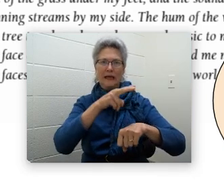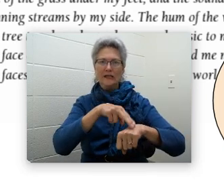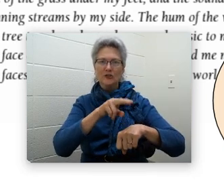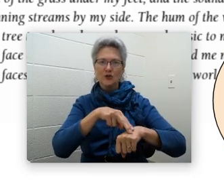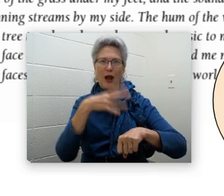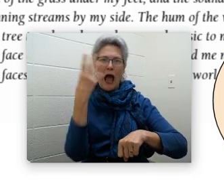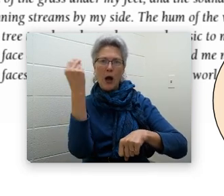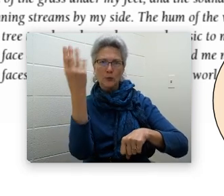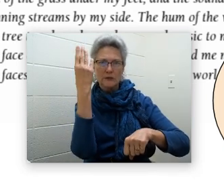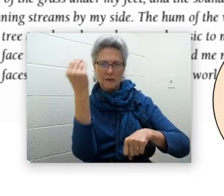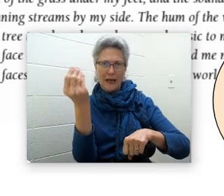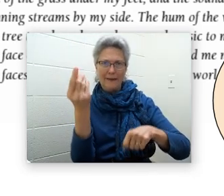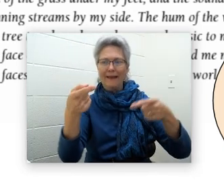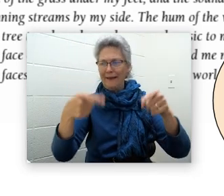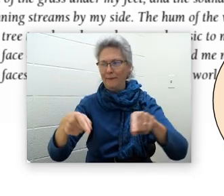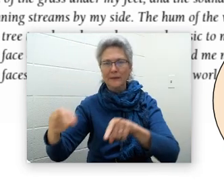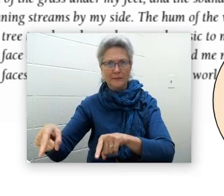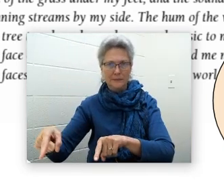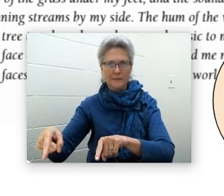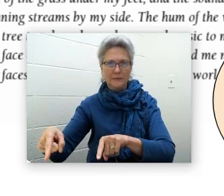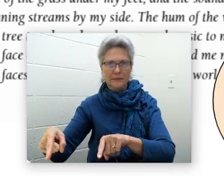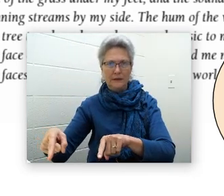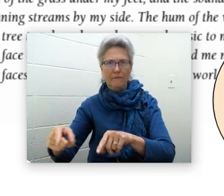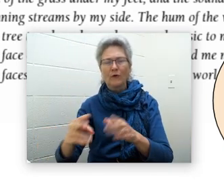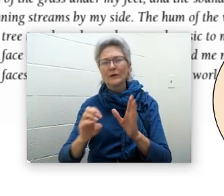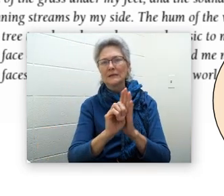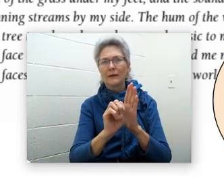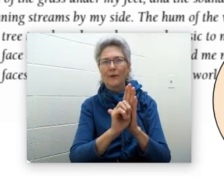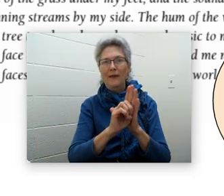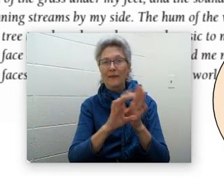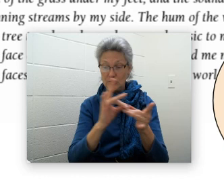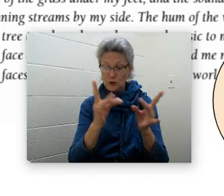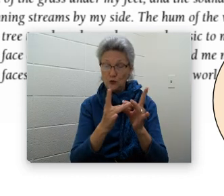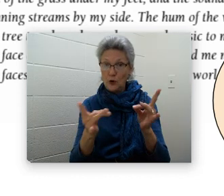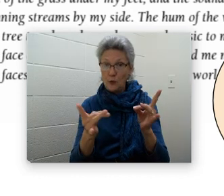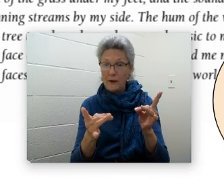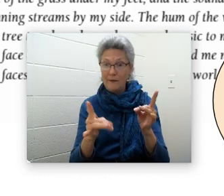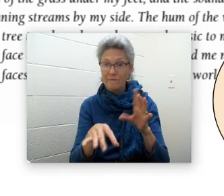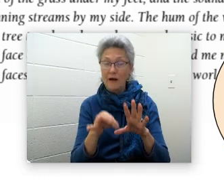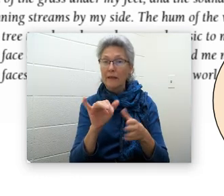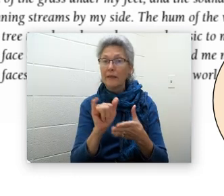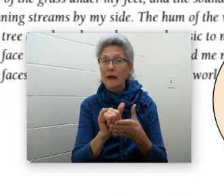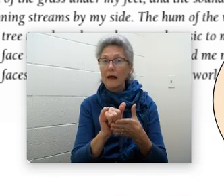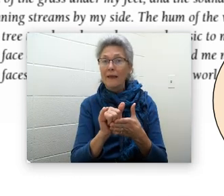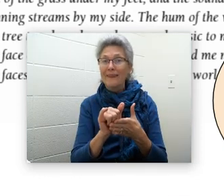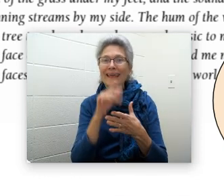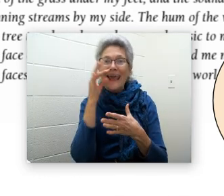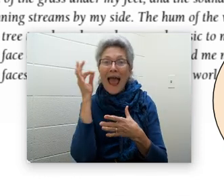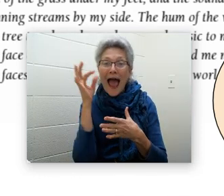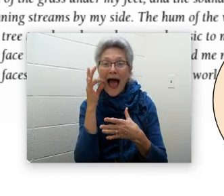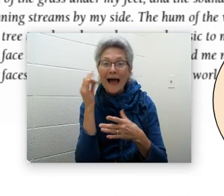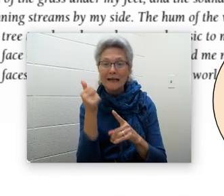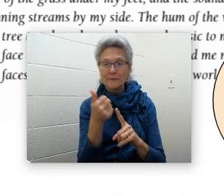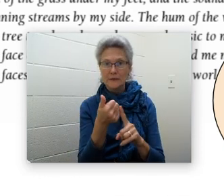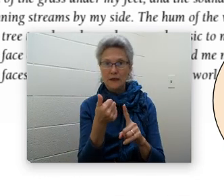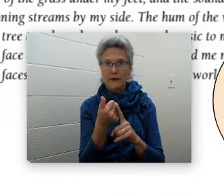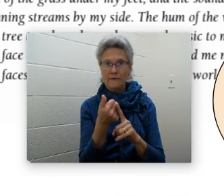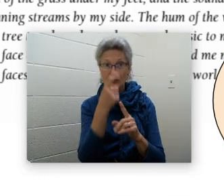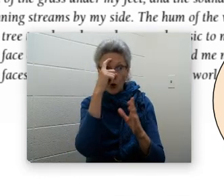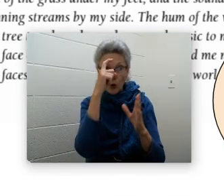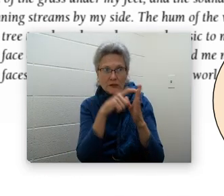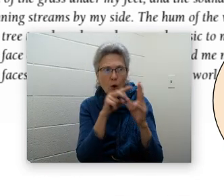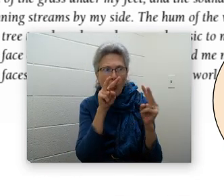that occur in nature. For instance, in this text, we then find that this cat is